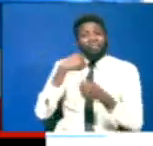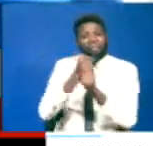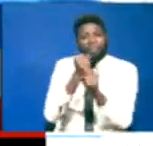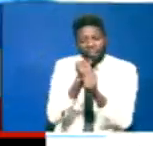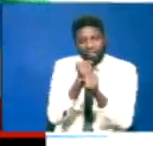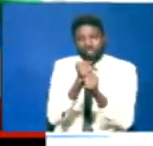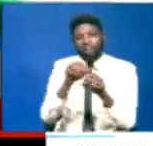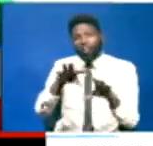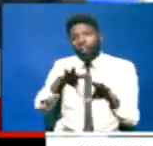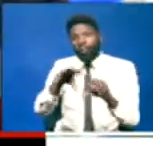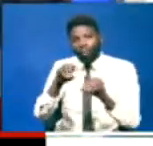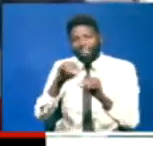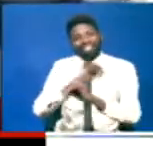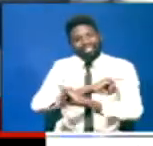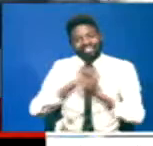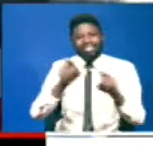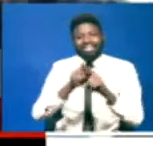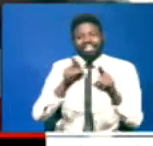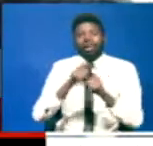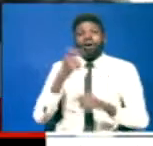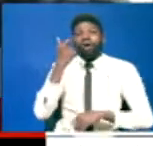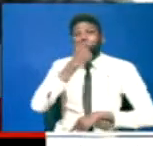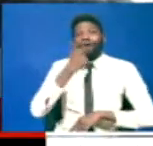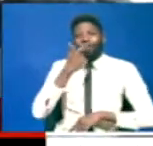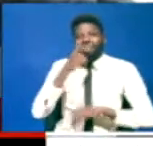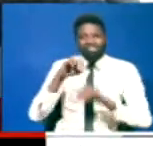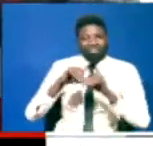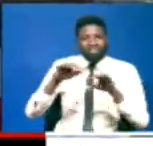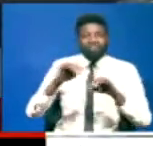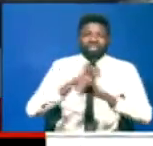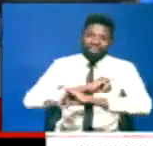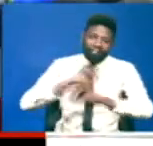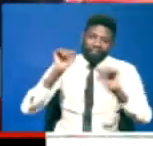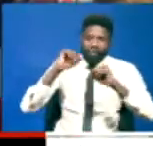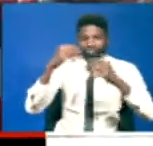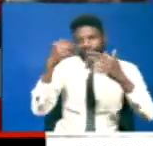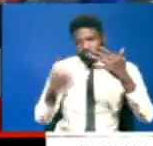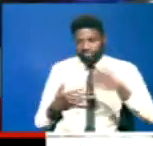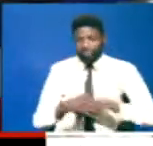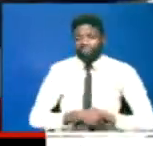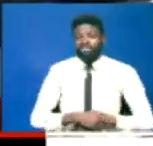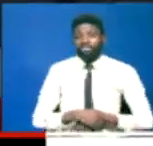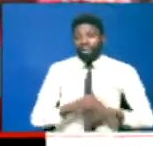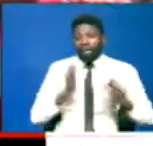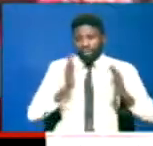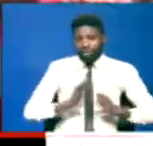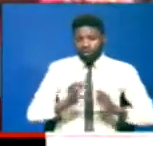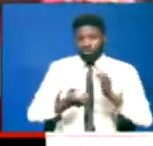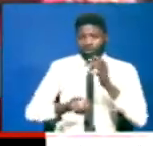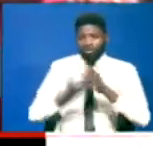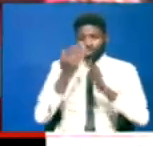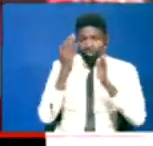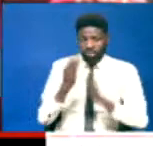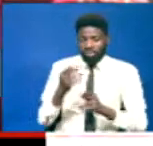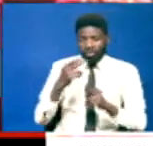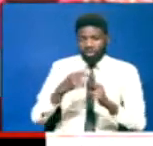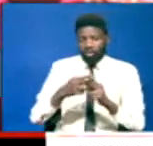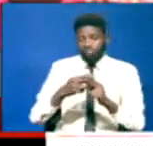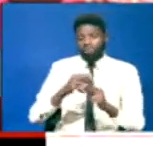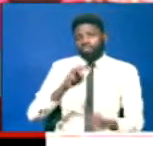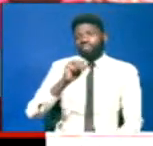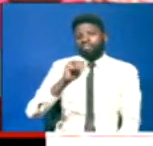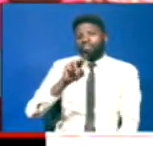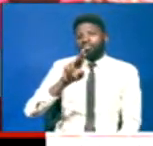cleanup, among others. The founder of Little Einstein Science Explorers, Mugure Njendu, say the program